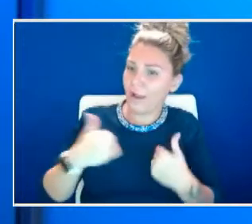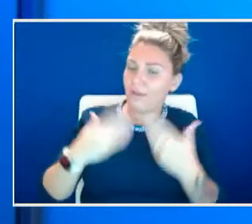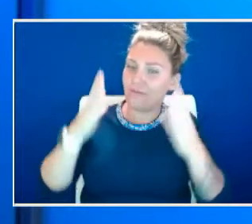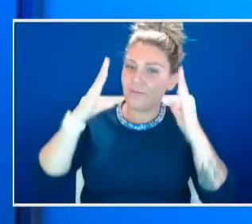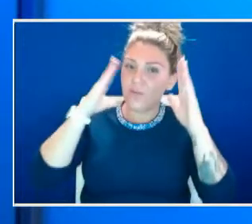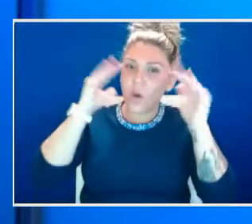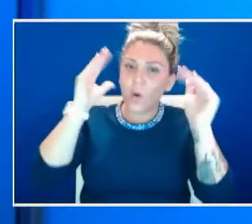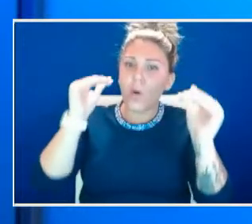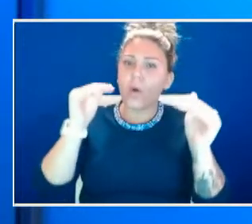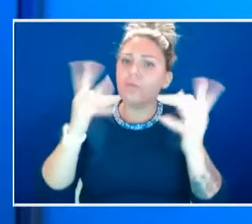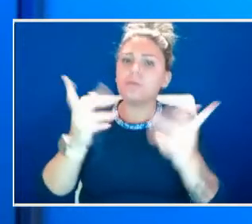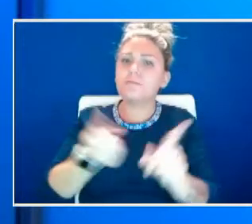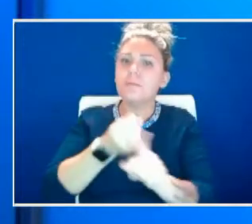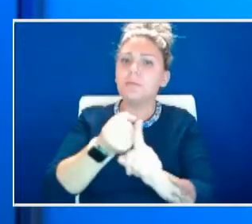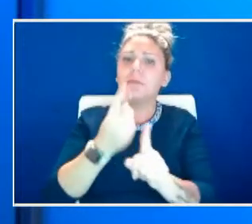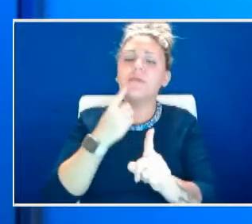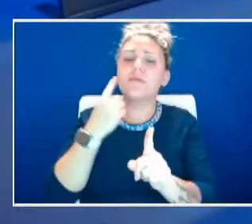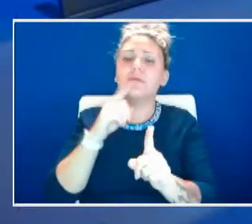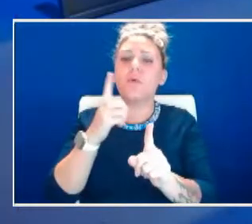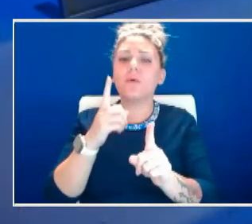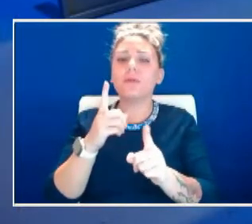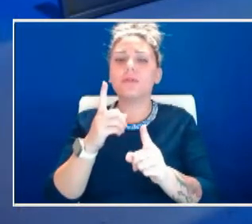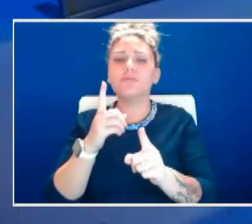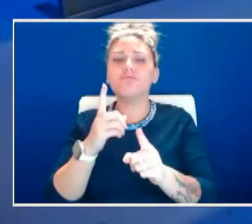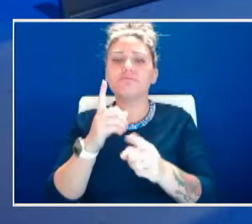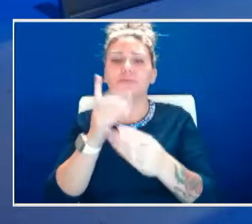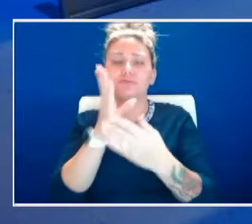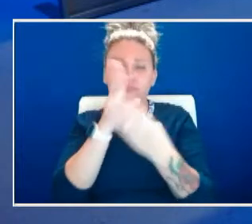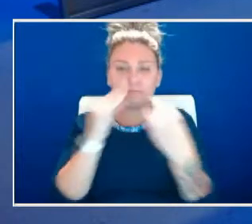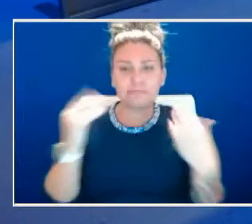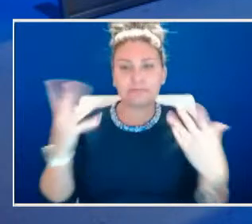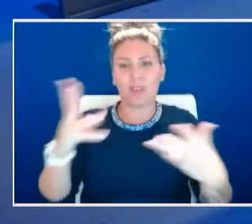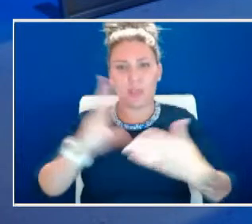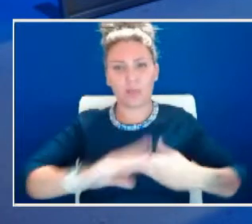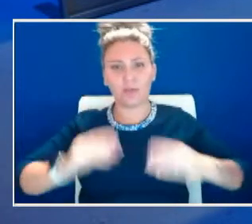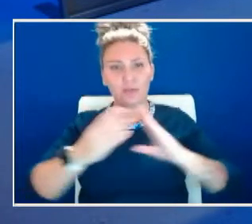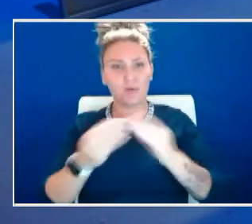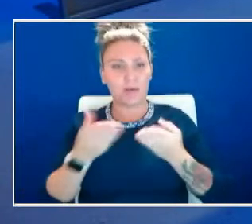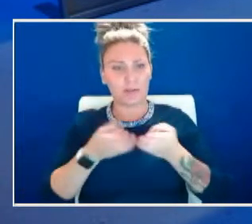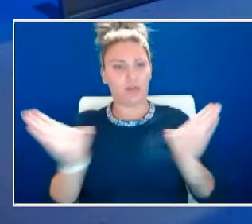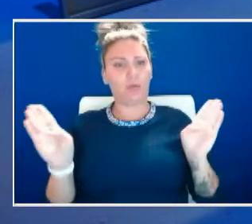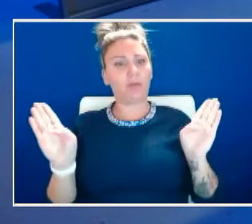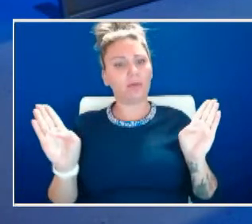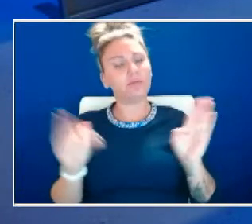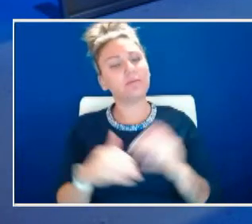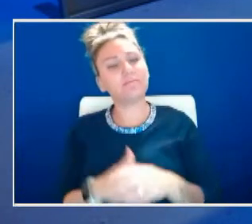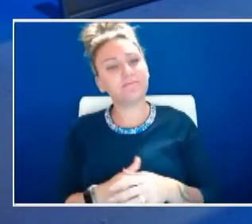share these stories and be really, really open about it? Well, my